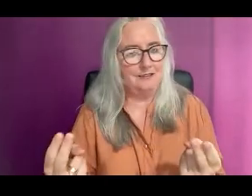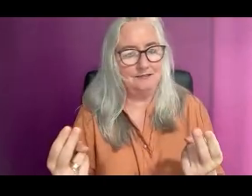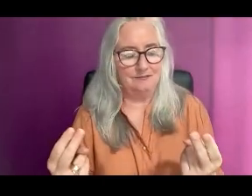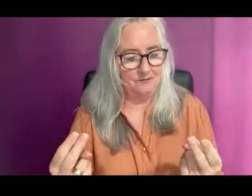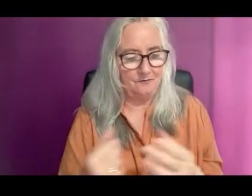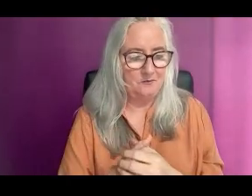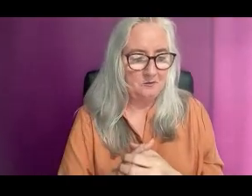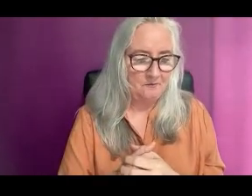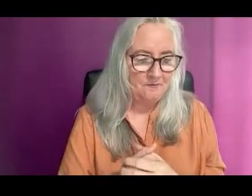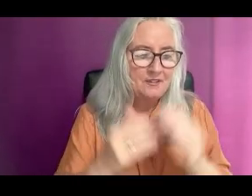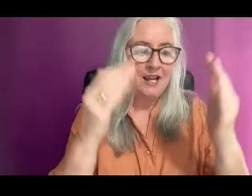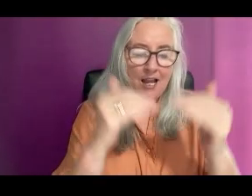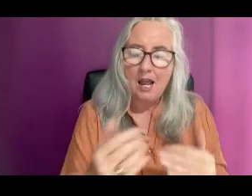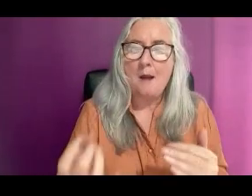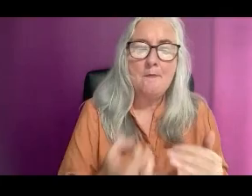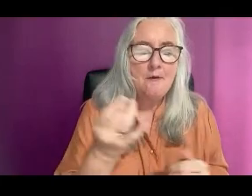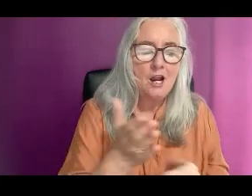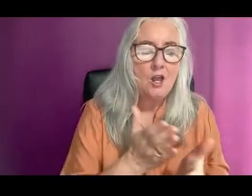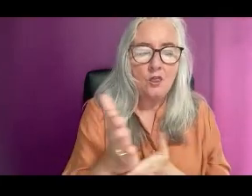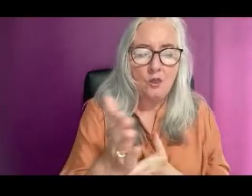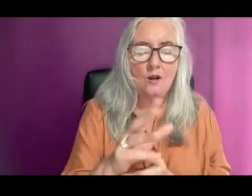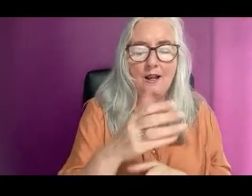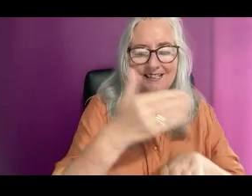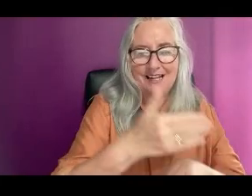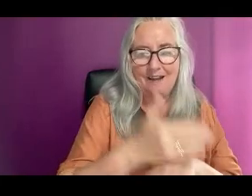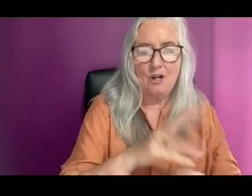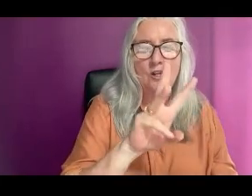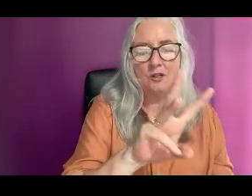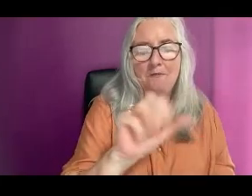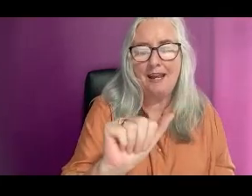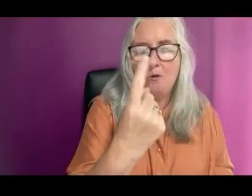And the grant is applied for through the employee form, WA1.